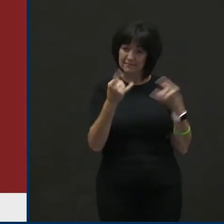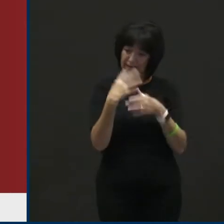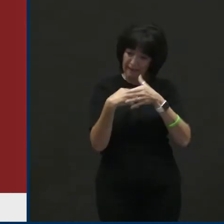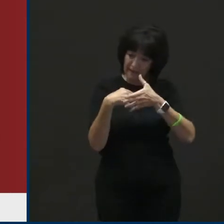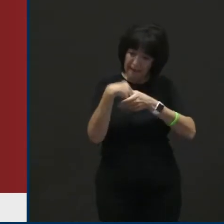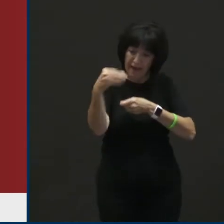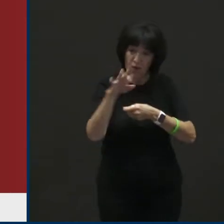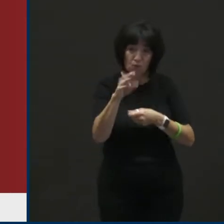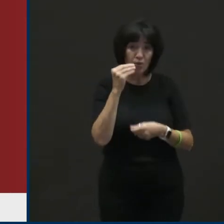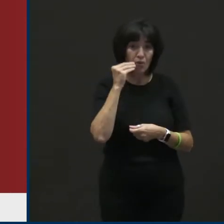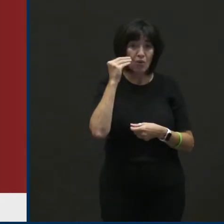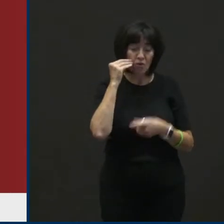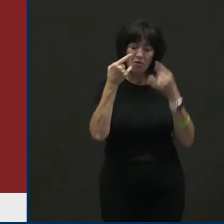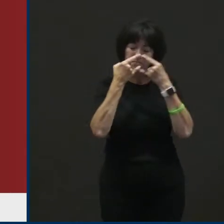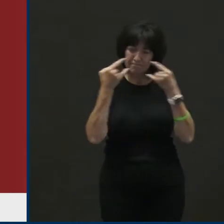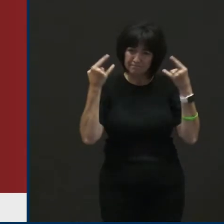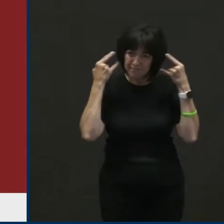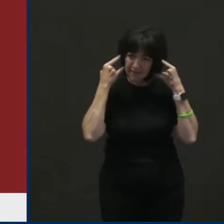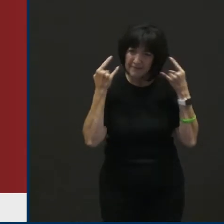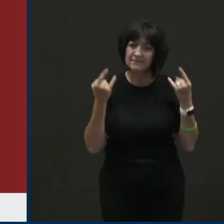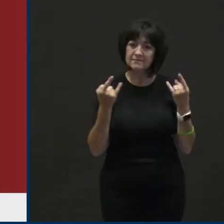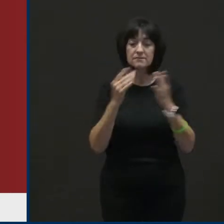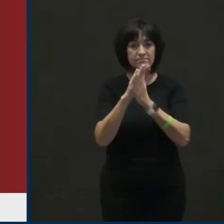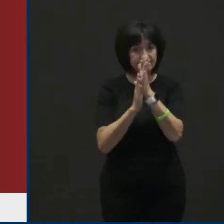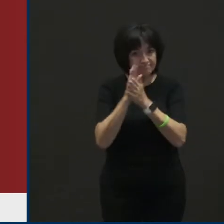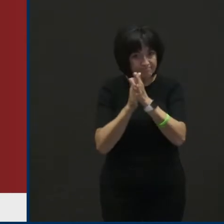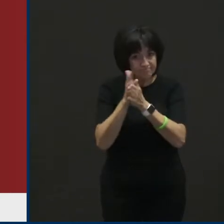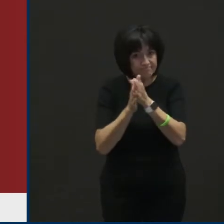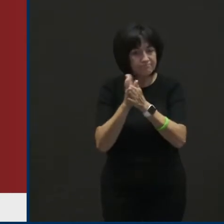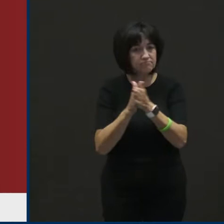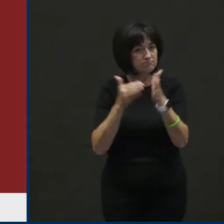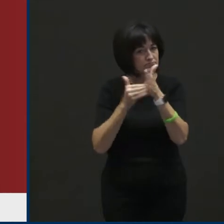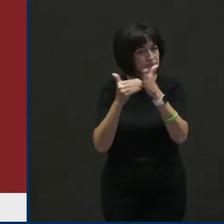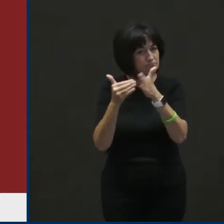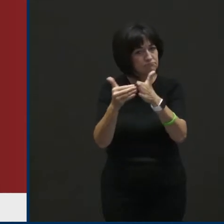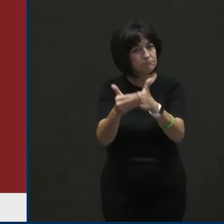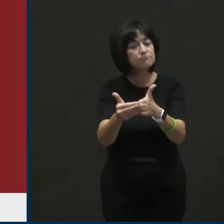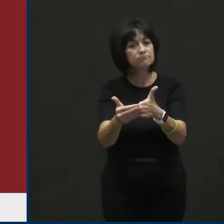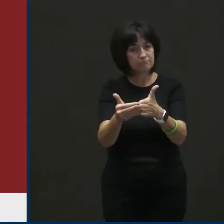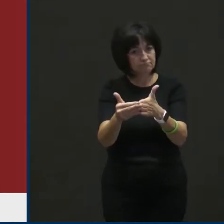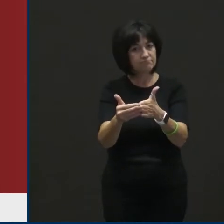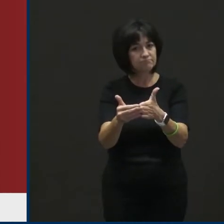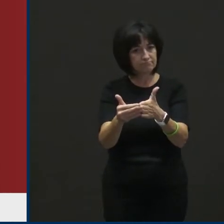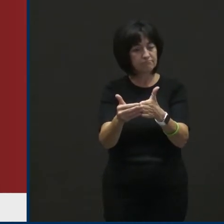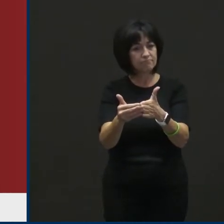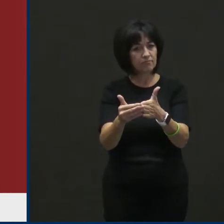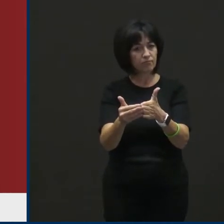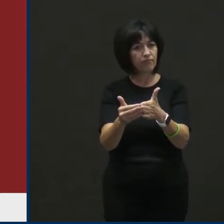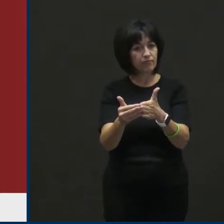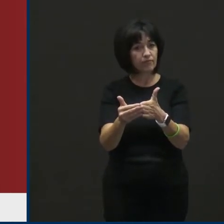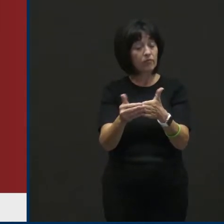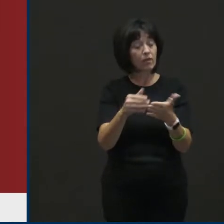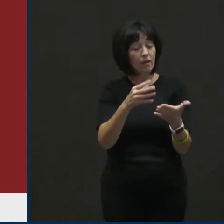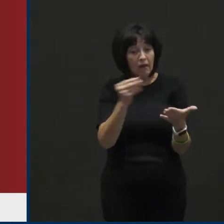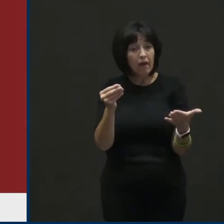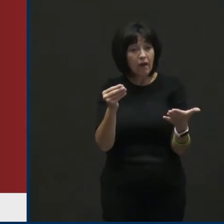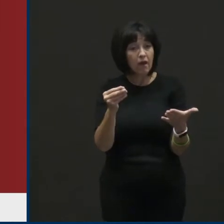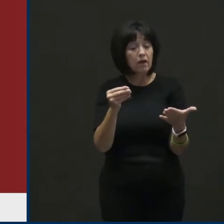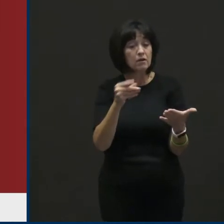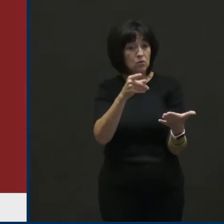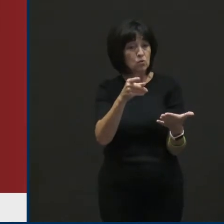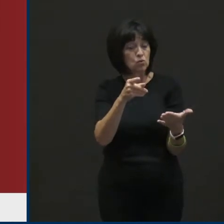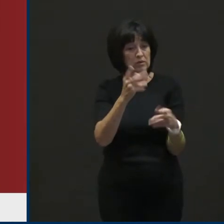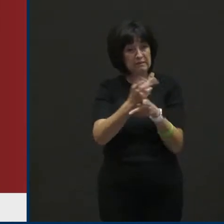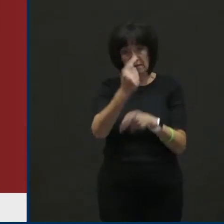to sanitize and wash your hands constantly, and just be mindful and get tested and be